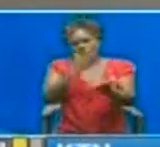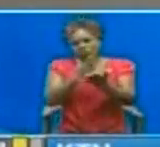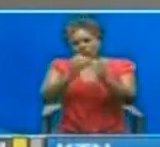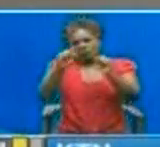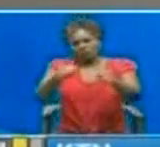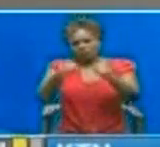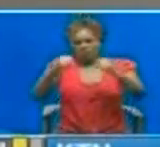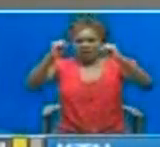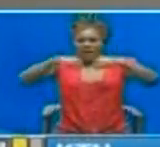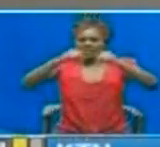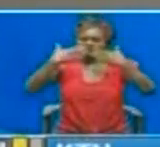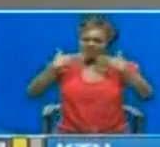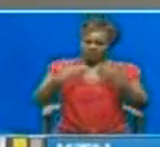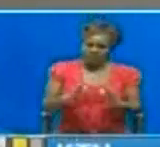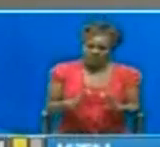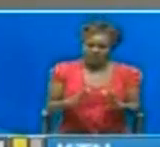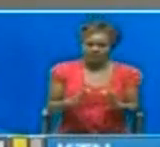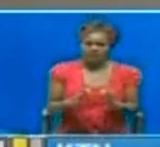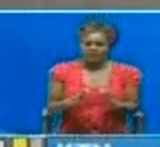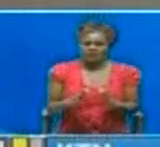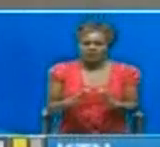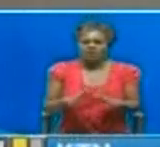to reach an amicable solution that is